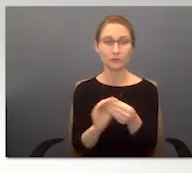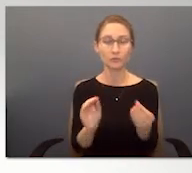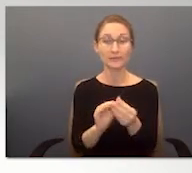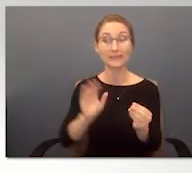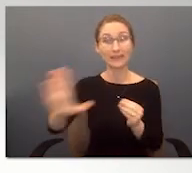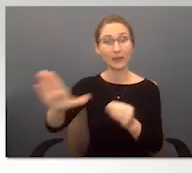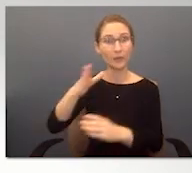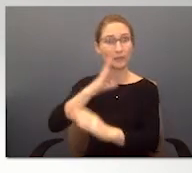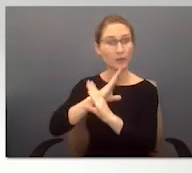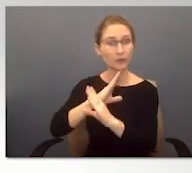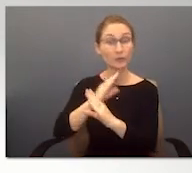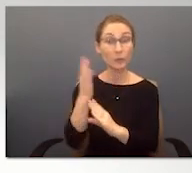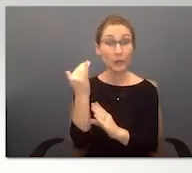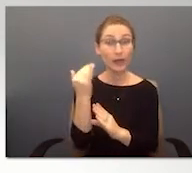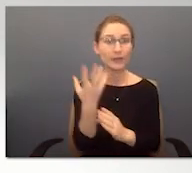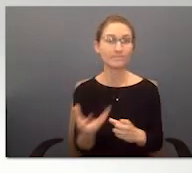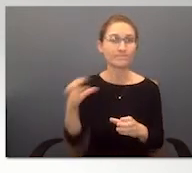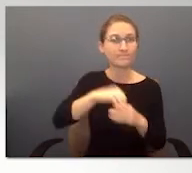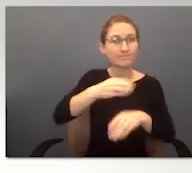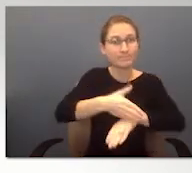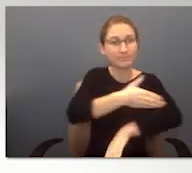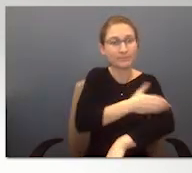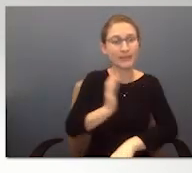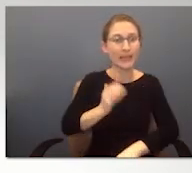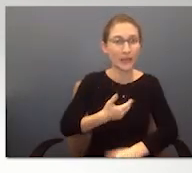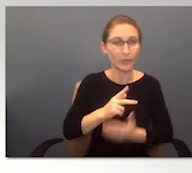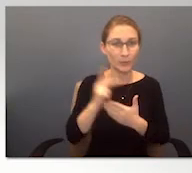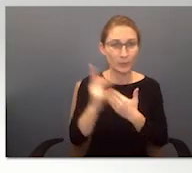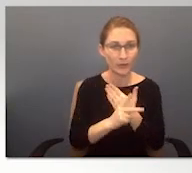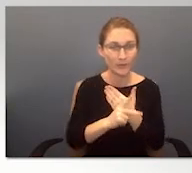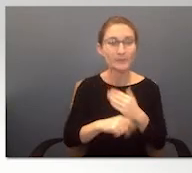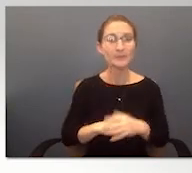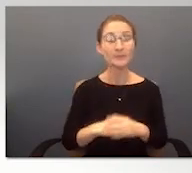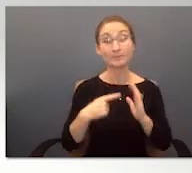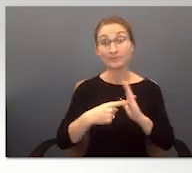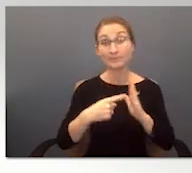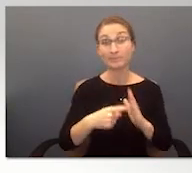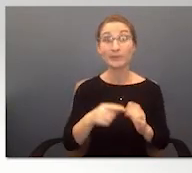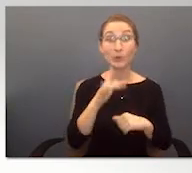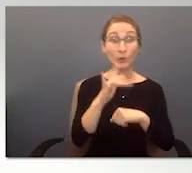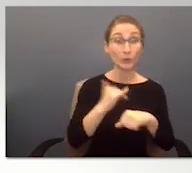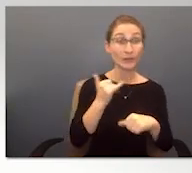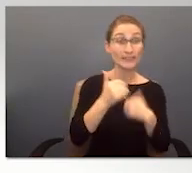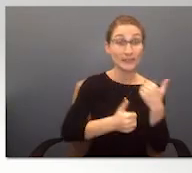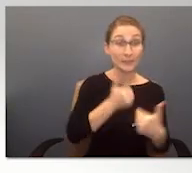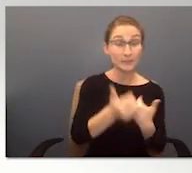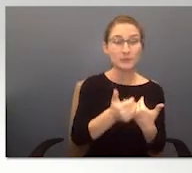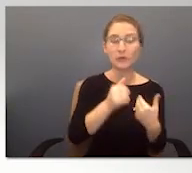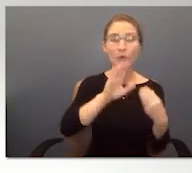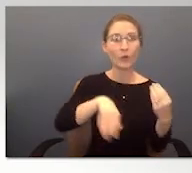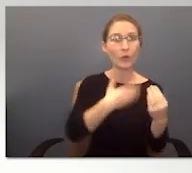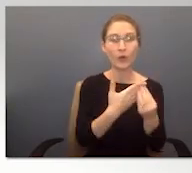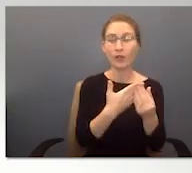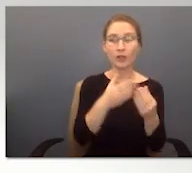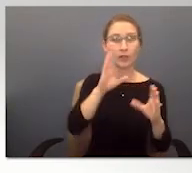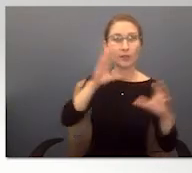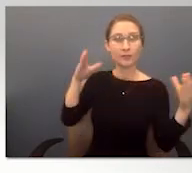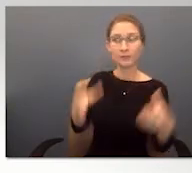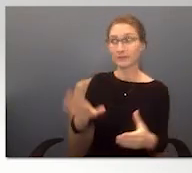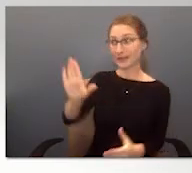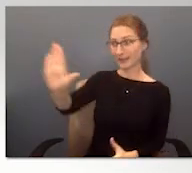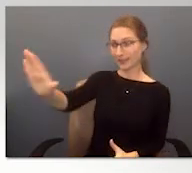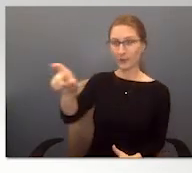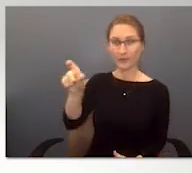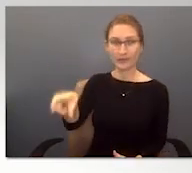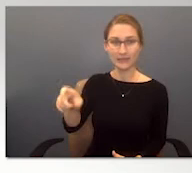those barriers so that we can improve our program, because that is what Early Steps and other programs like it is all about. It's for the children, it's for